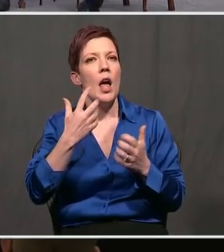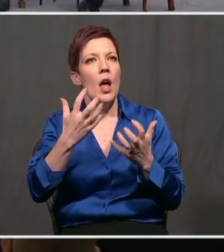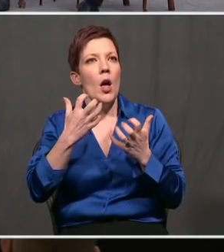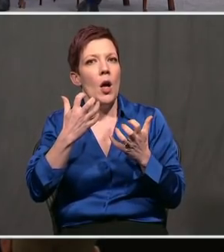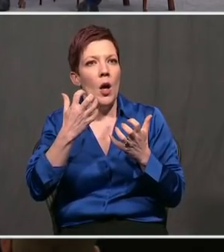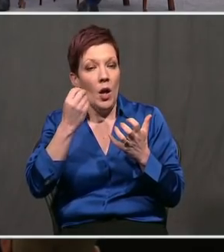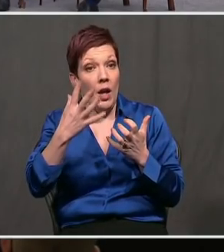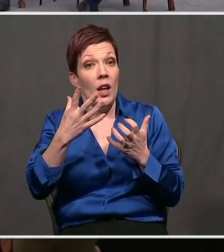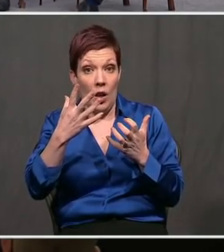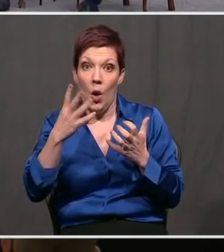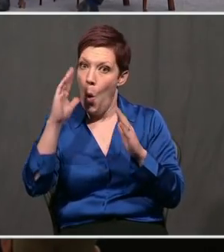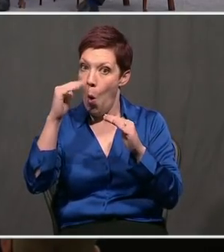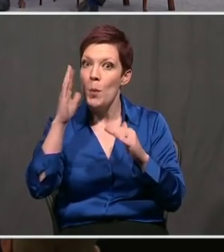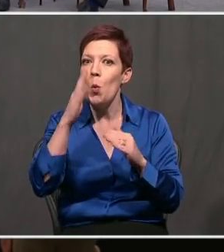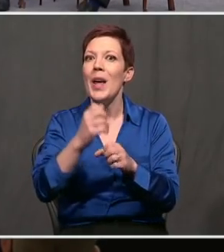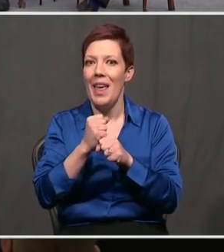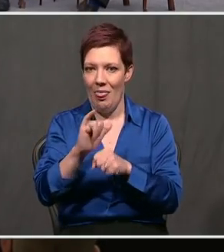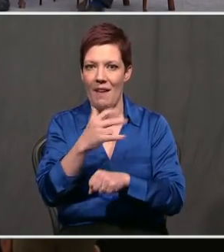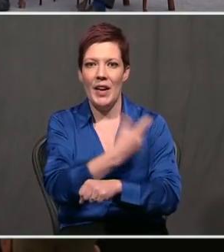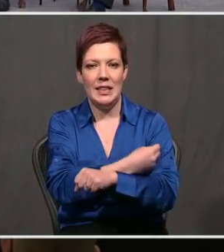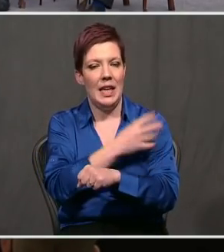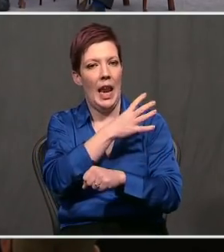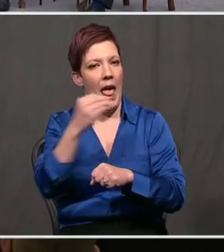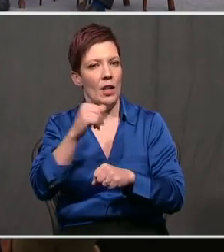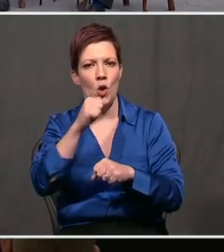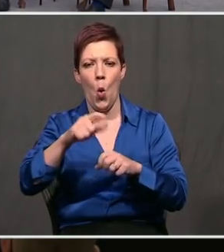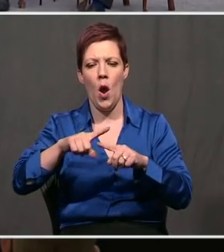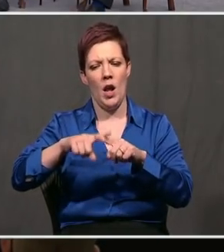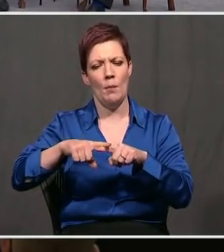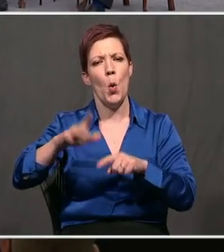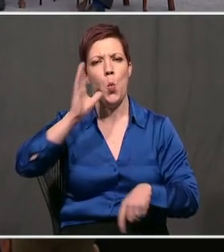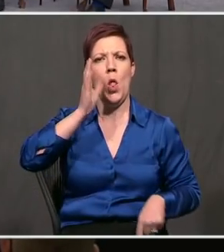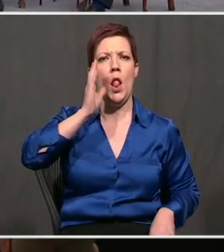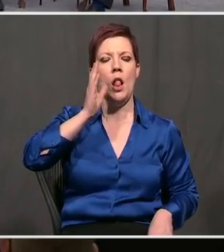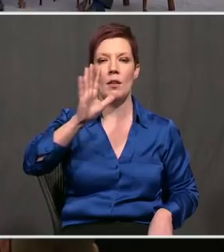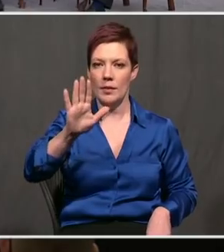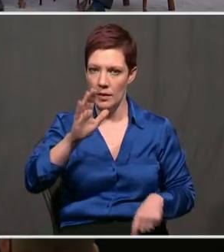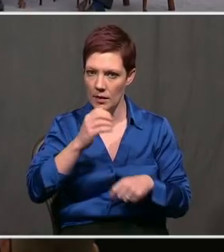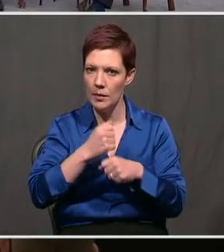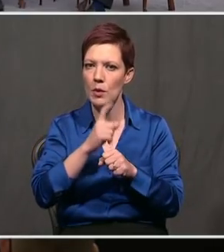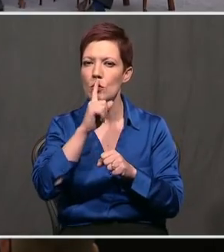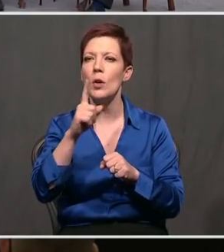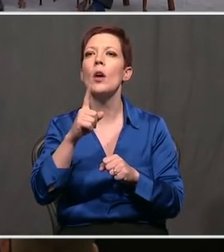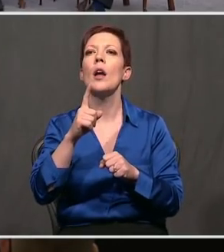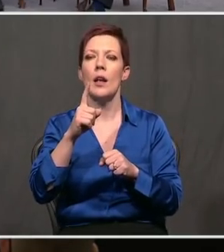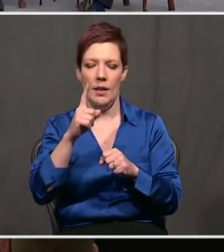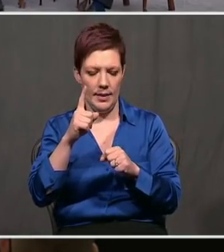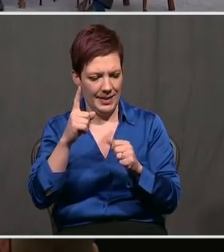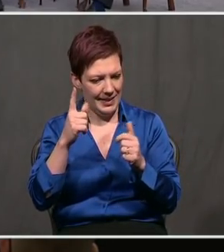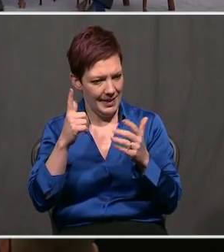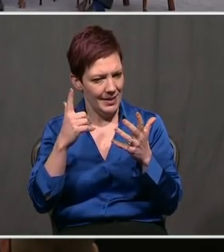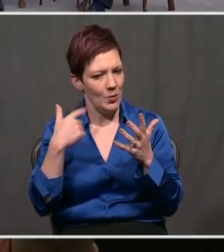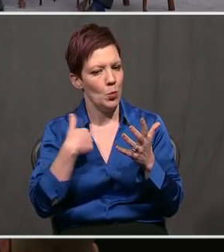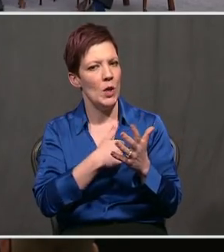not count on it because it's ambitious. It hasn't happened before. So the fact that it is, that's a great testament to Operation Warp Speed and all